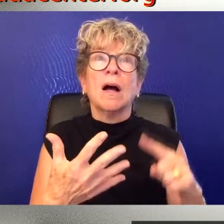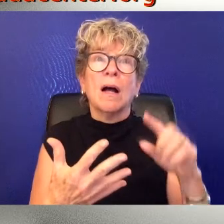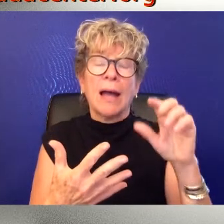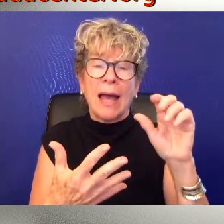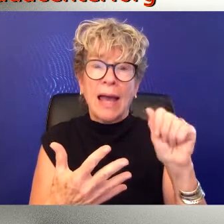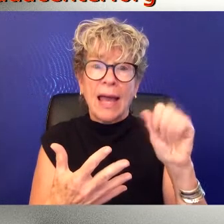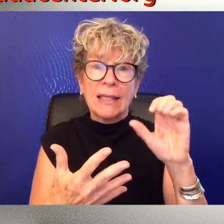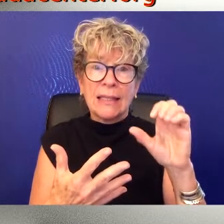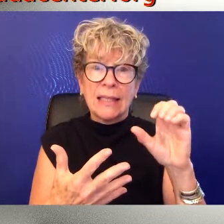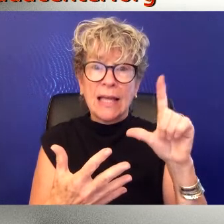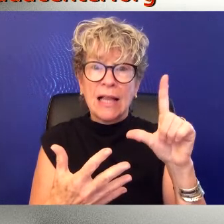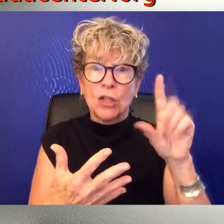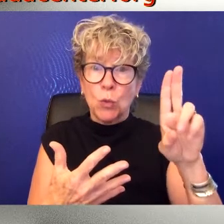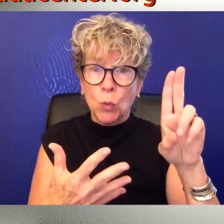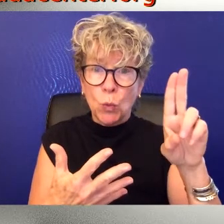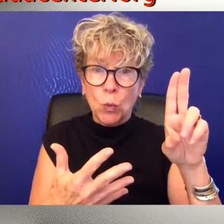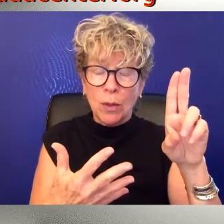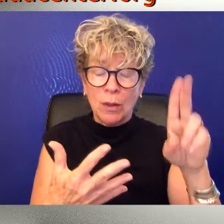your-employment-rights-individual-disability,